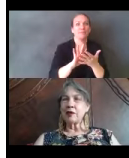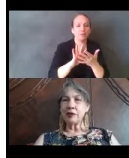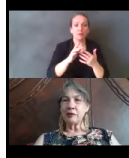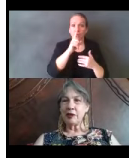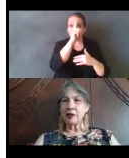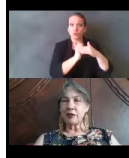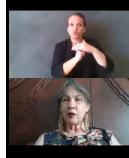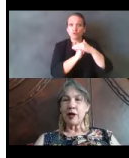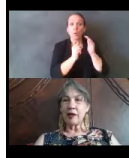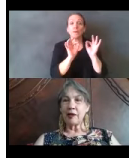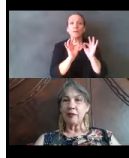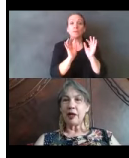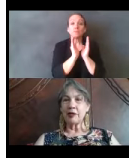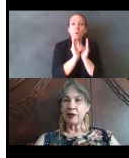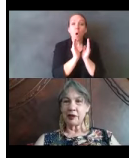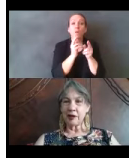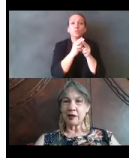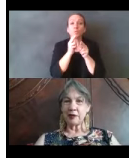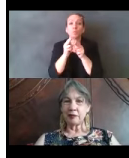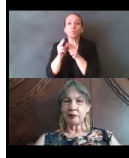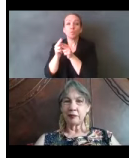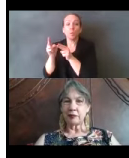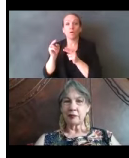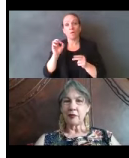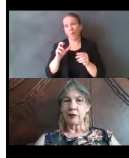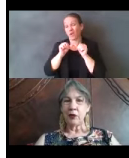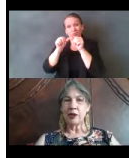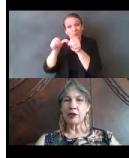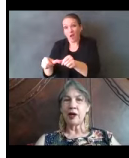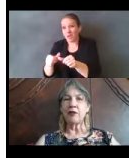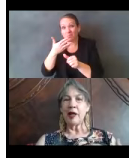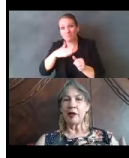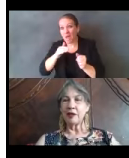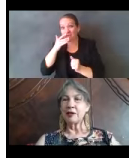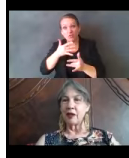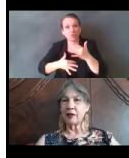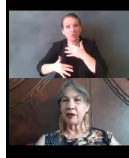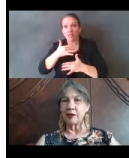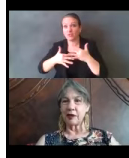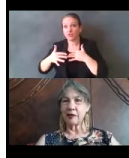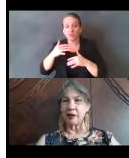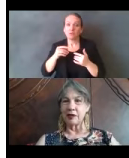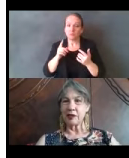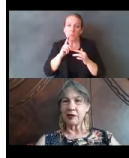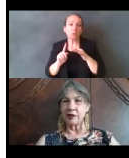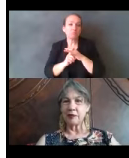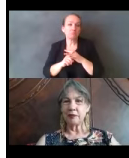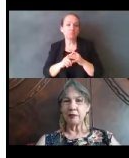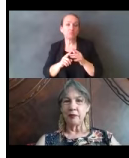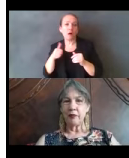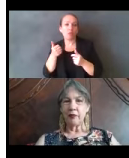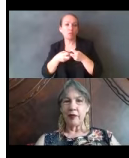can also be just from chronic bad circulation, which often manifests in other things like heart disease